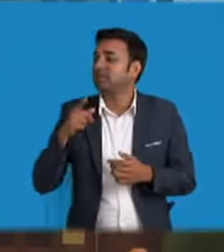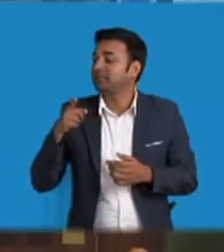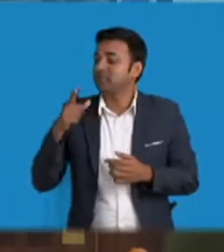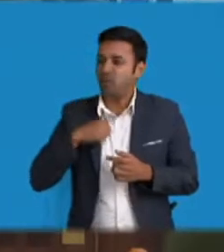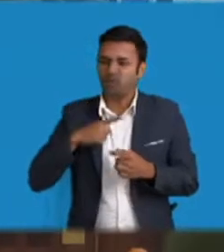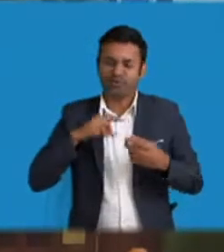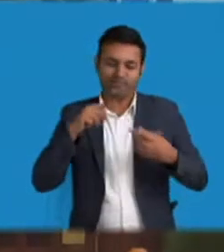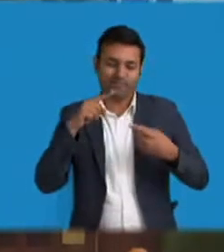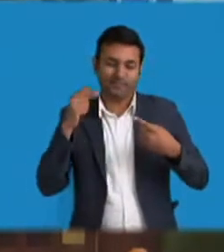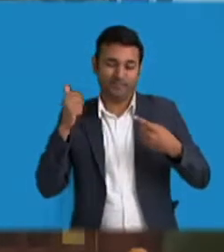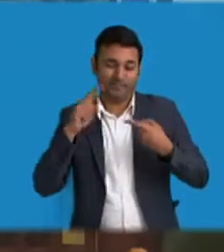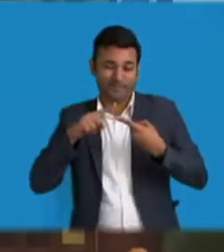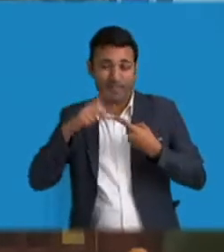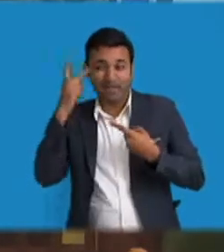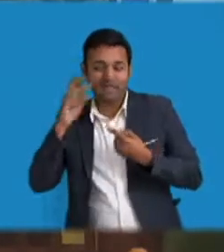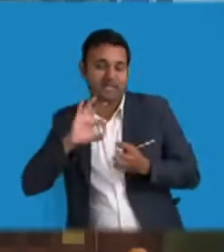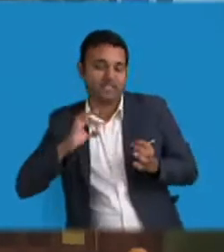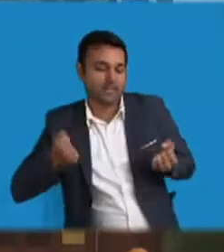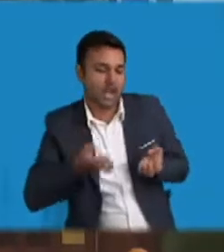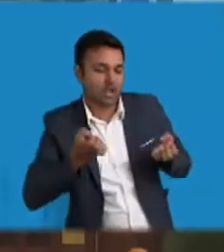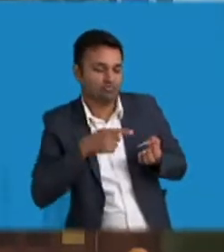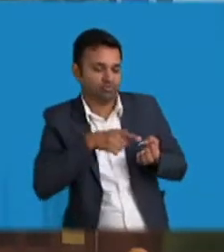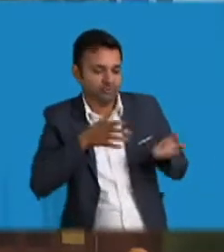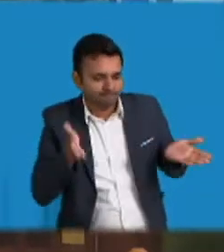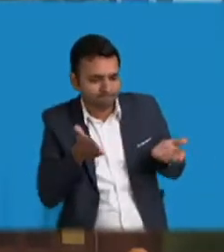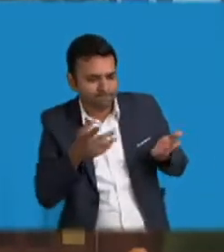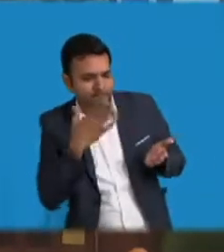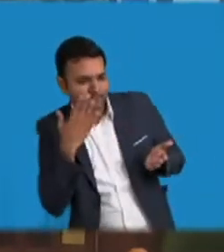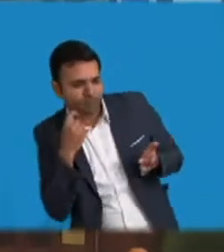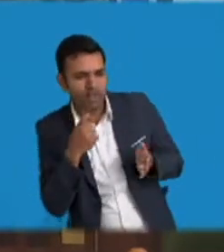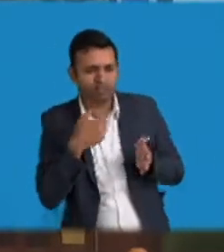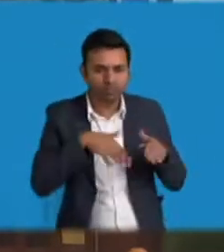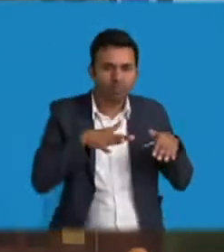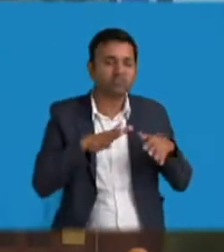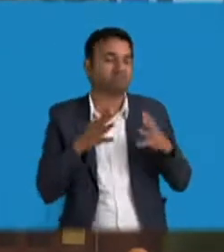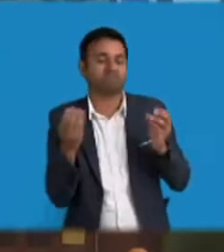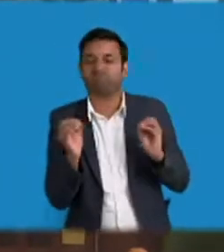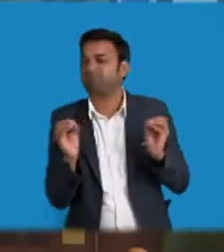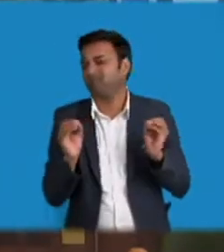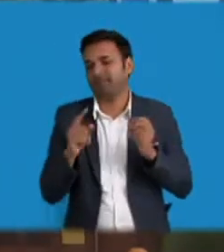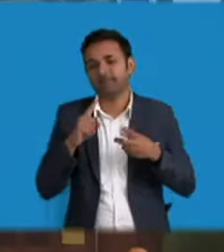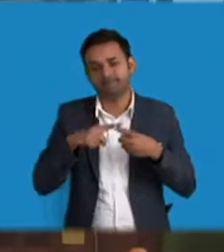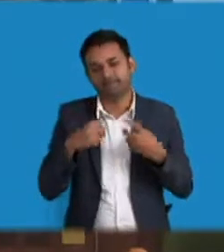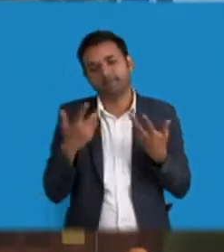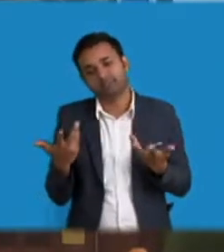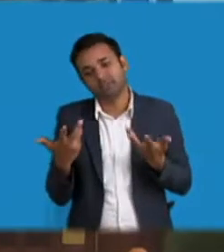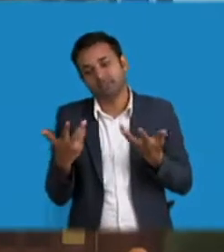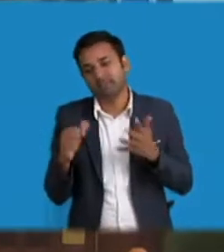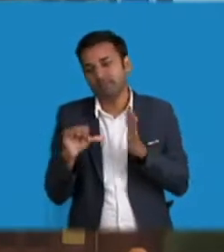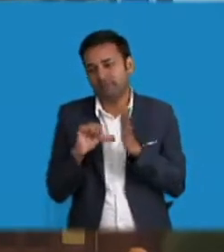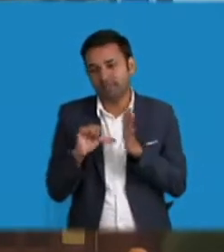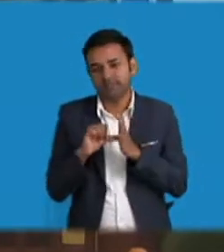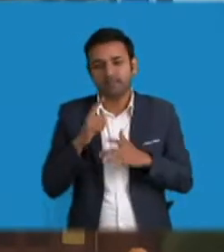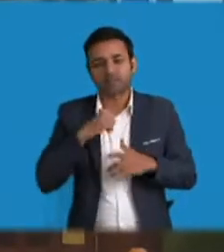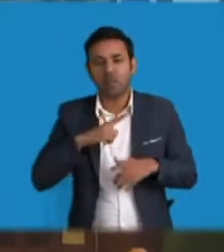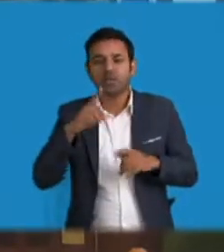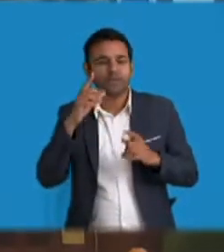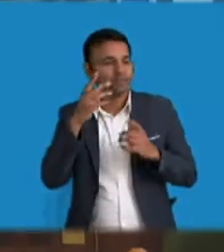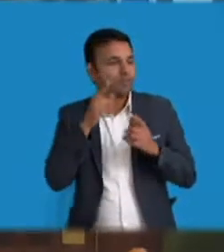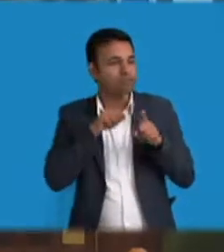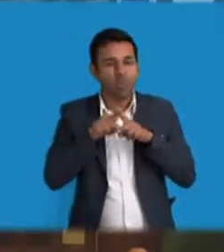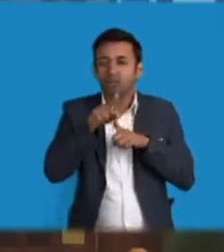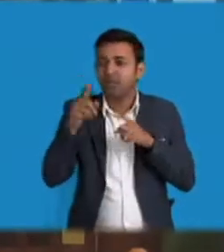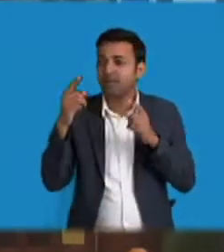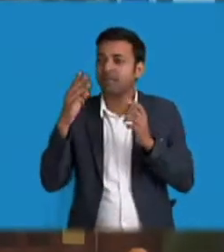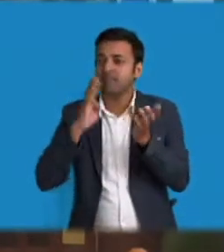there may be some family issues that probably there's a single parent and wanted the child to stay back home to look after